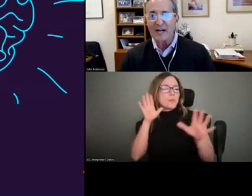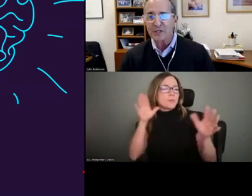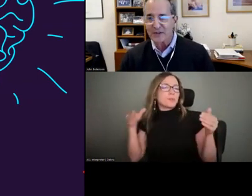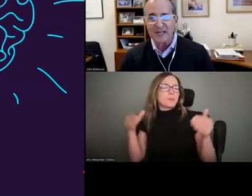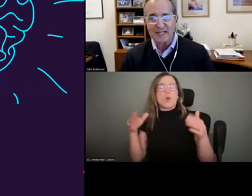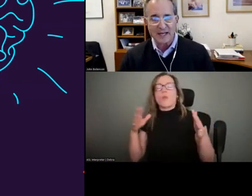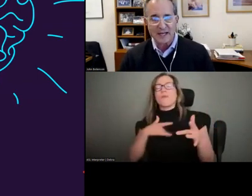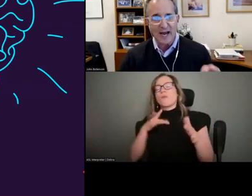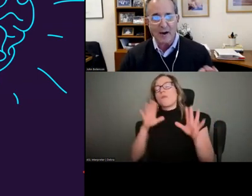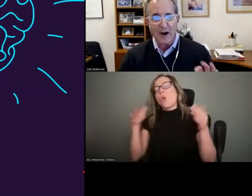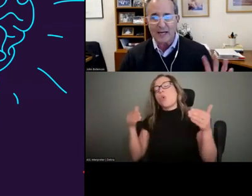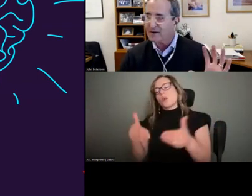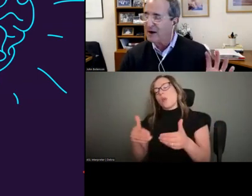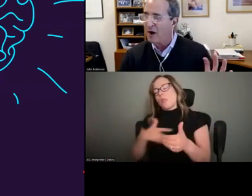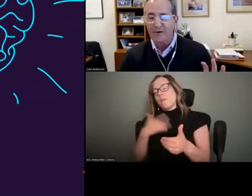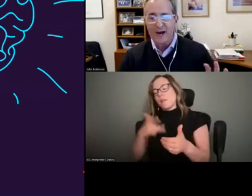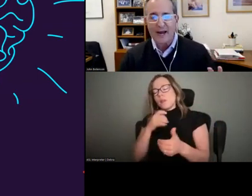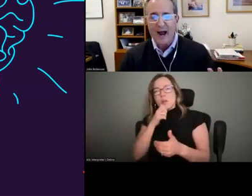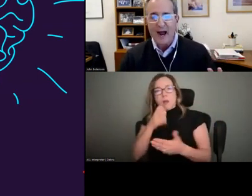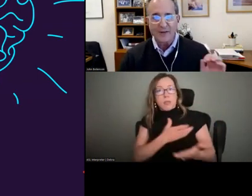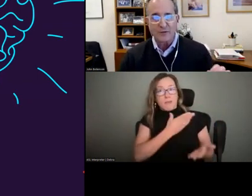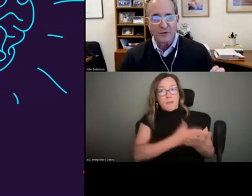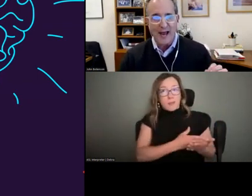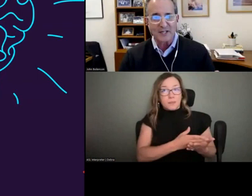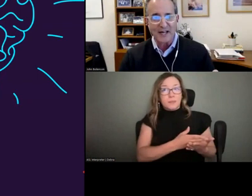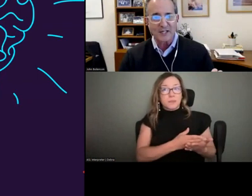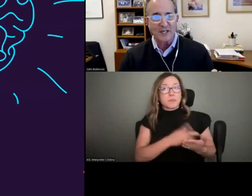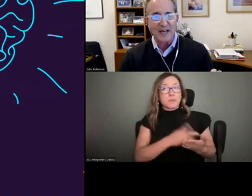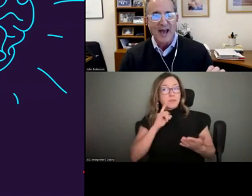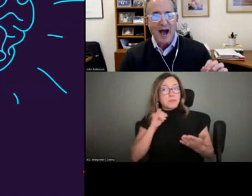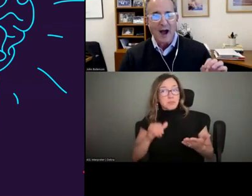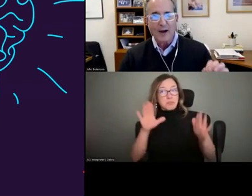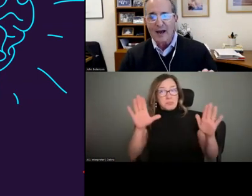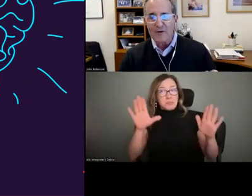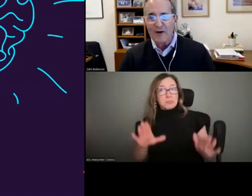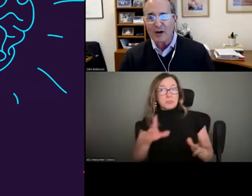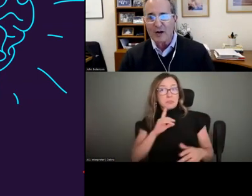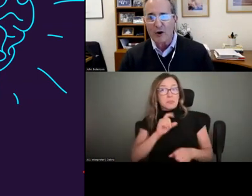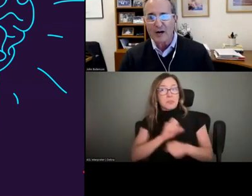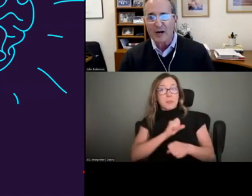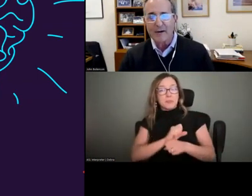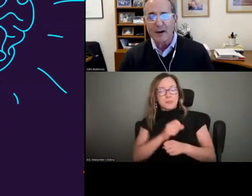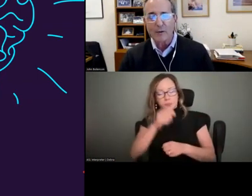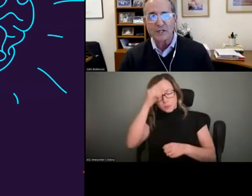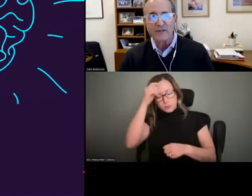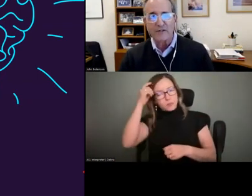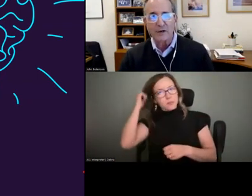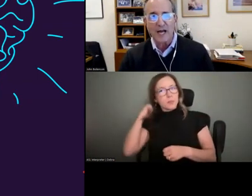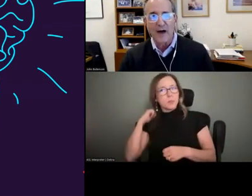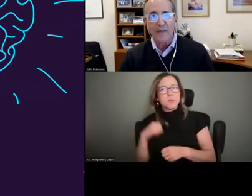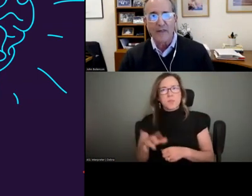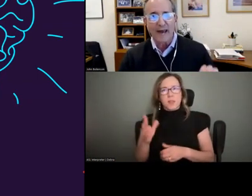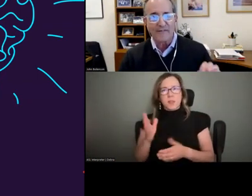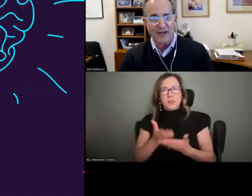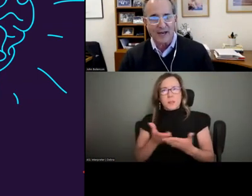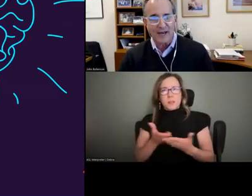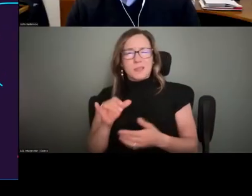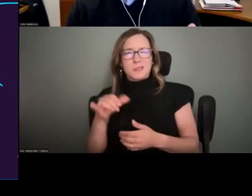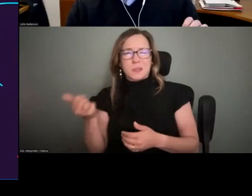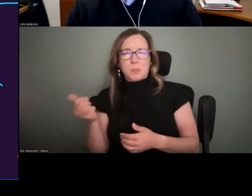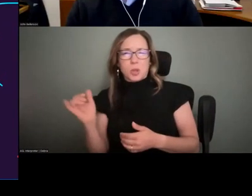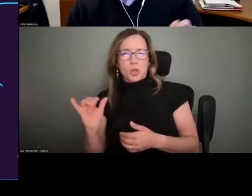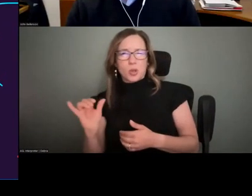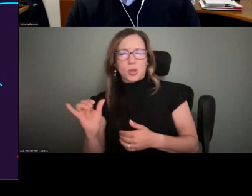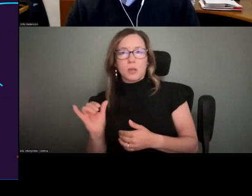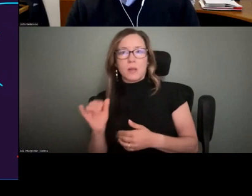not the facts, which I think is, I'd like to offer I thought that was really excellent, actually. I want to kind of offer a corollary, which is to focus on the benefit